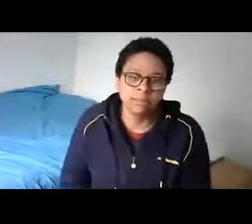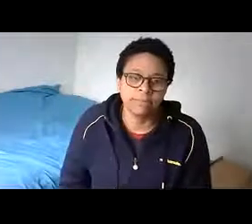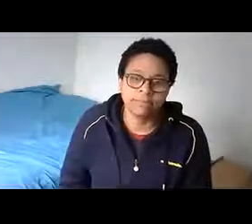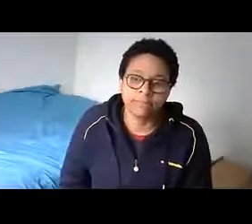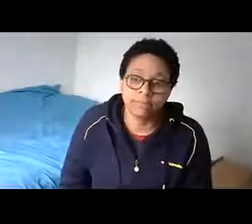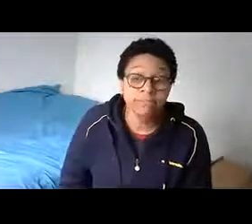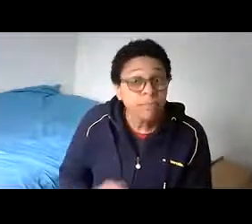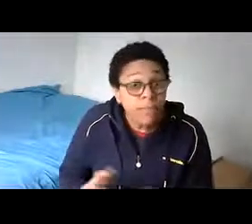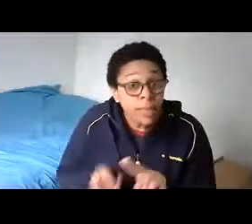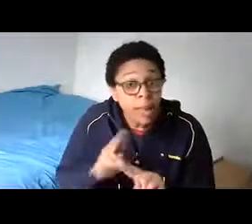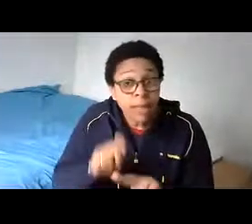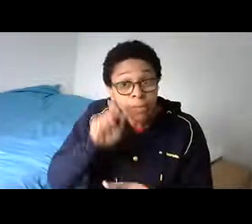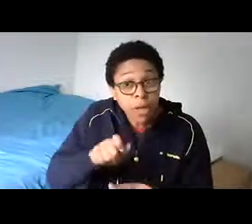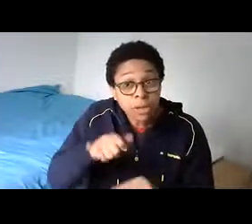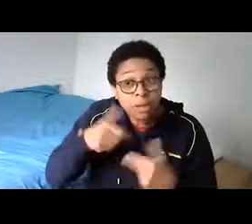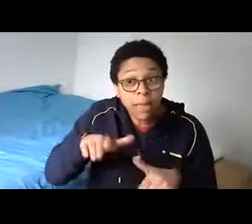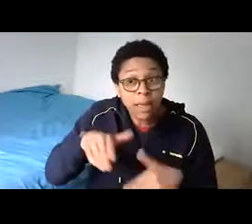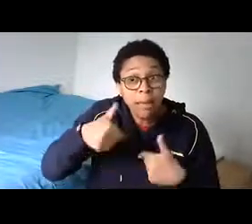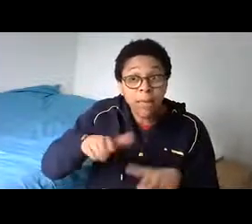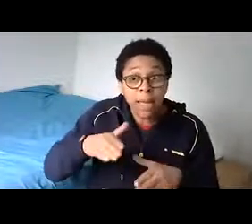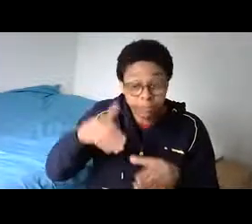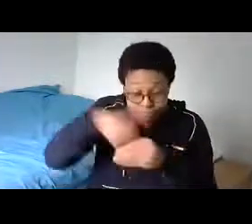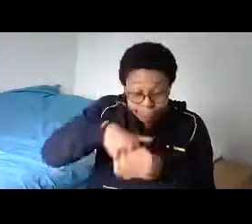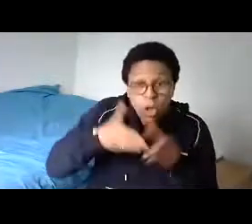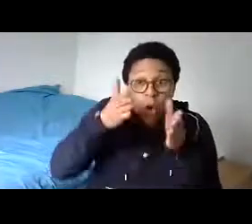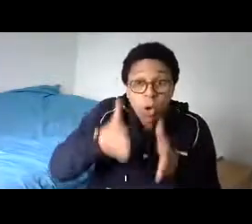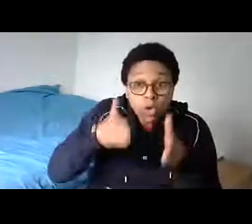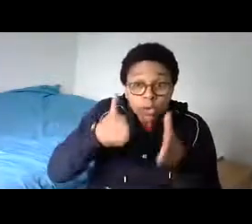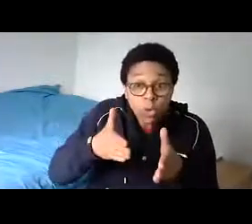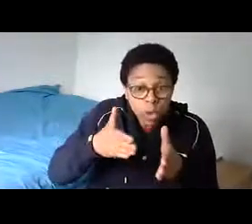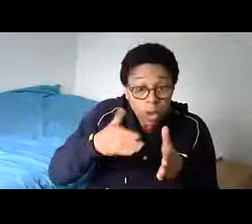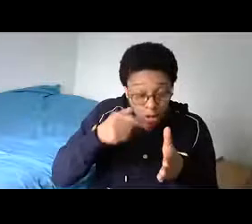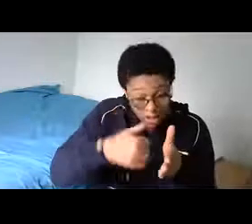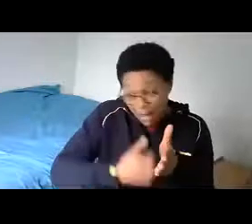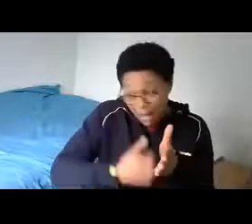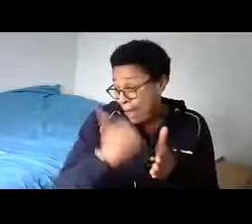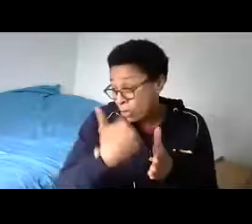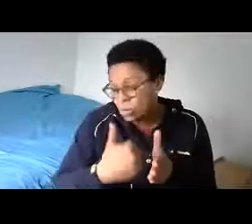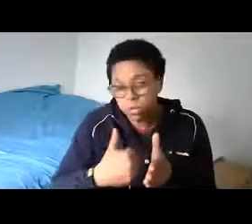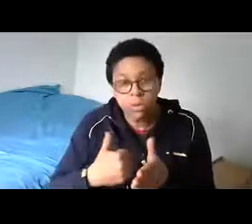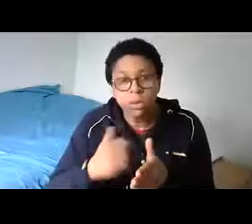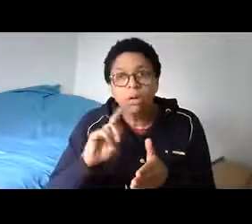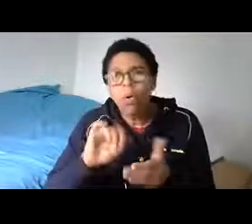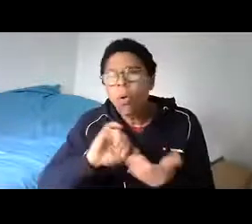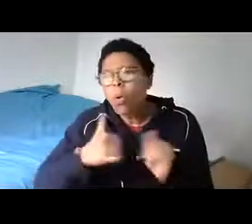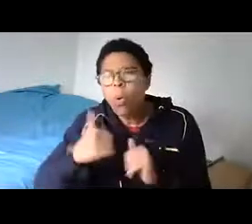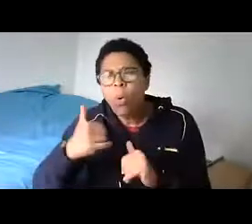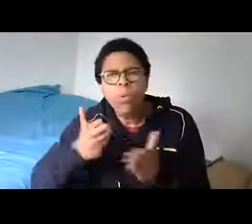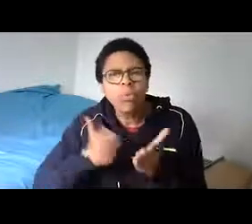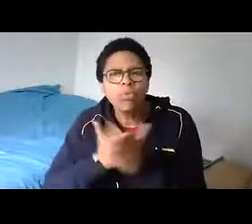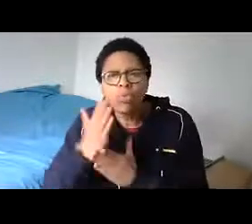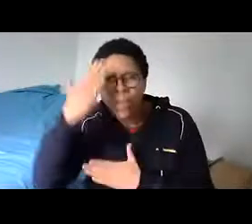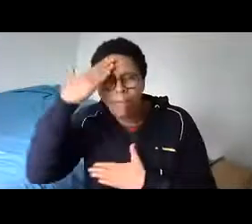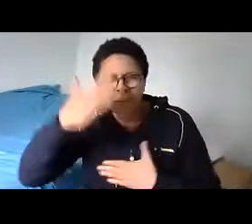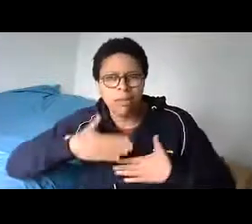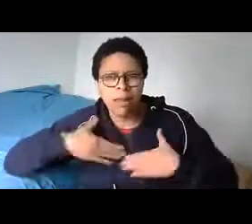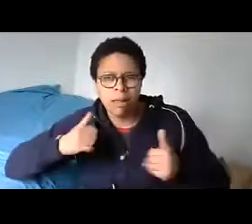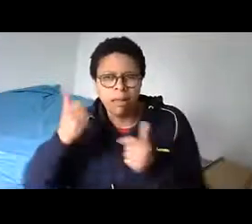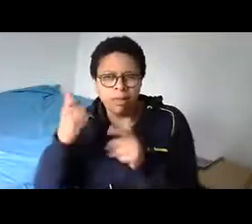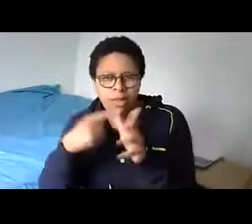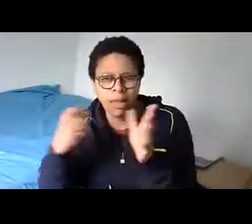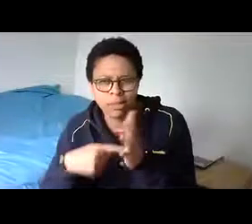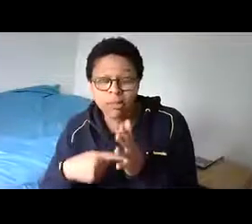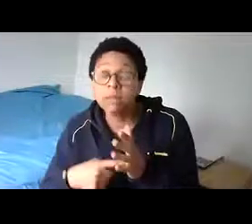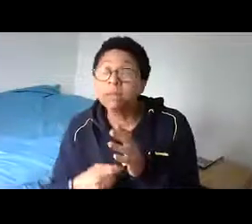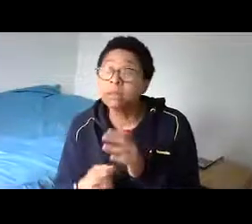being discharged from hospital from being detained under the Mental Health Act. It's important